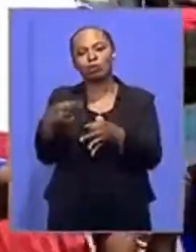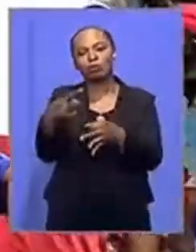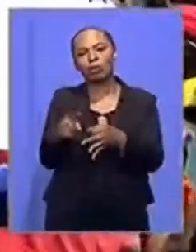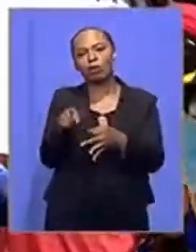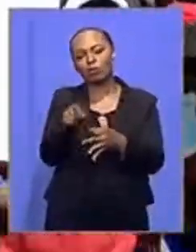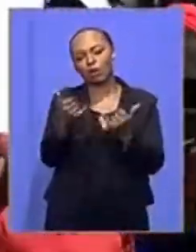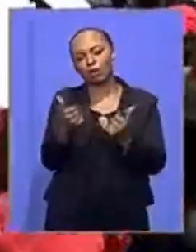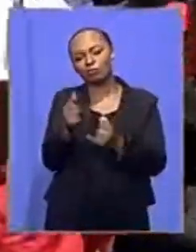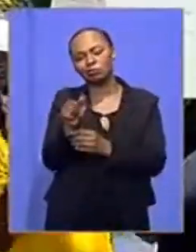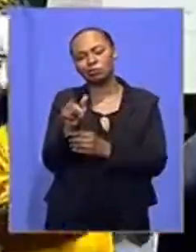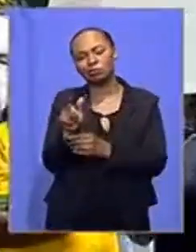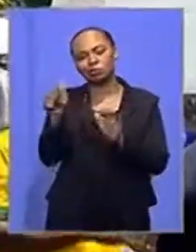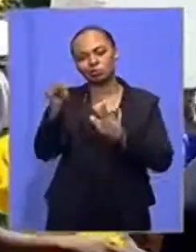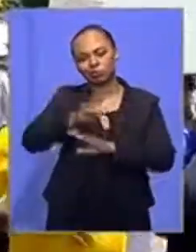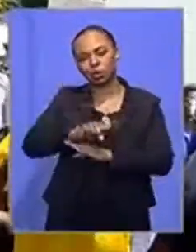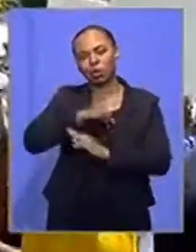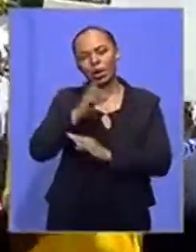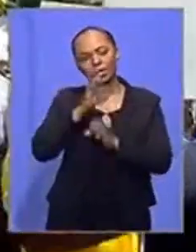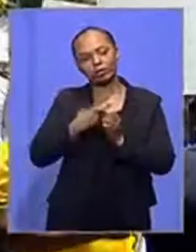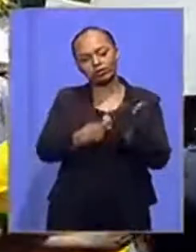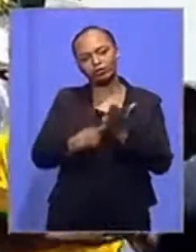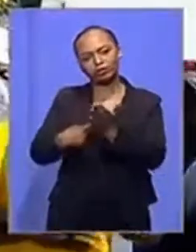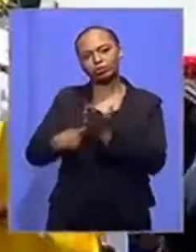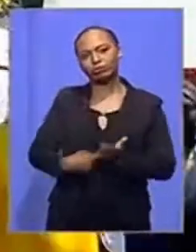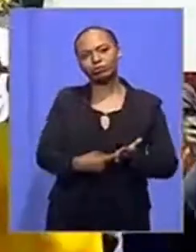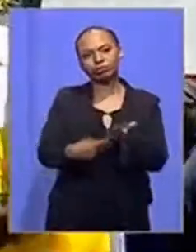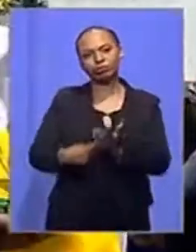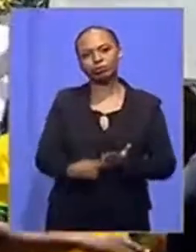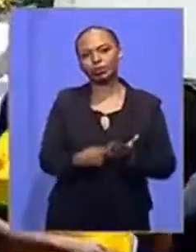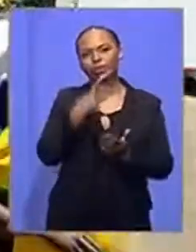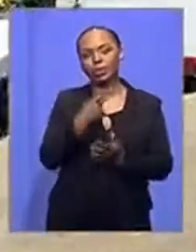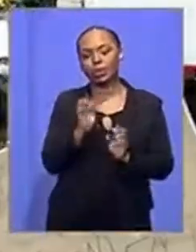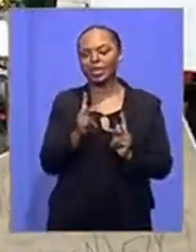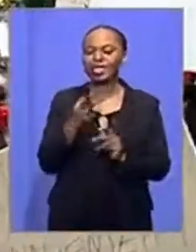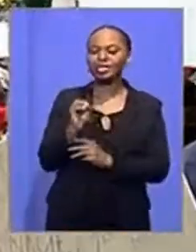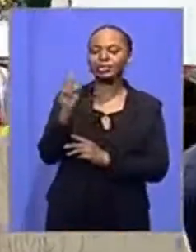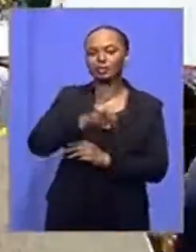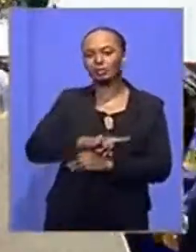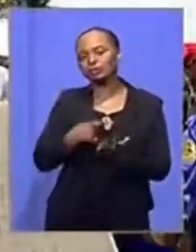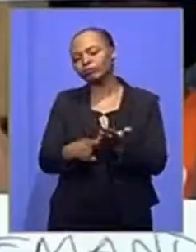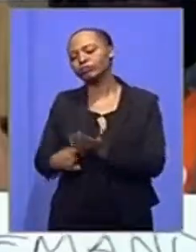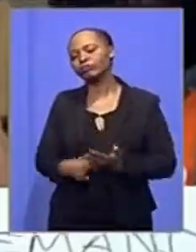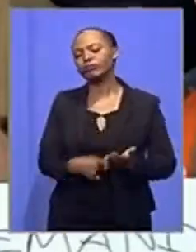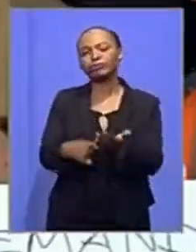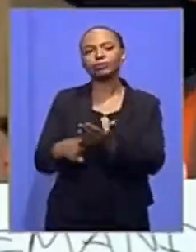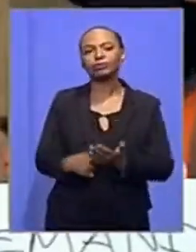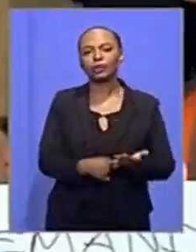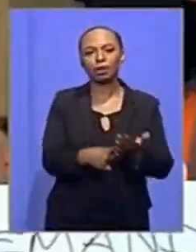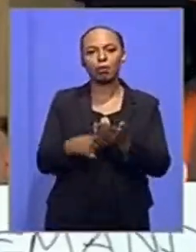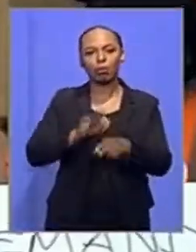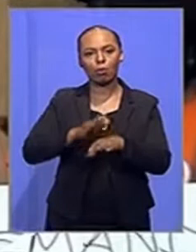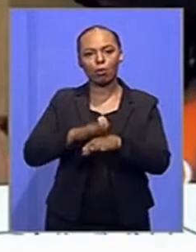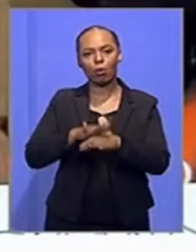dumelela dipoledišano go tšwela pele. Union e re e tla fetola lekgotlakgašo ka Labohlano. Yesterday, the